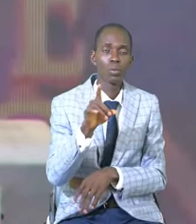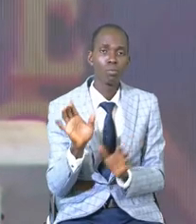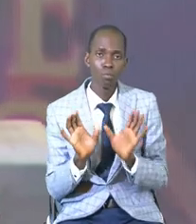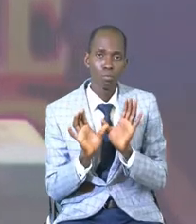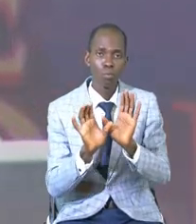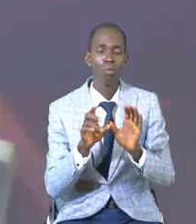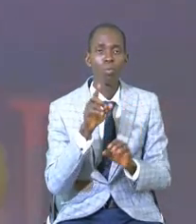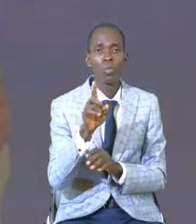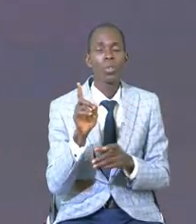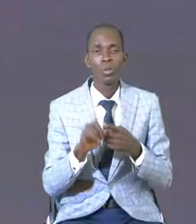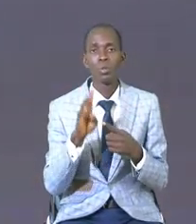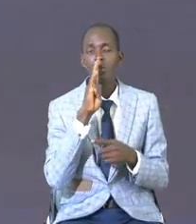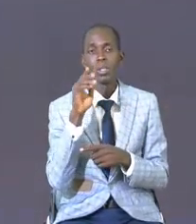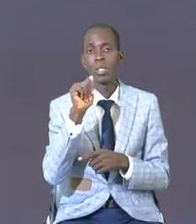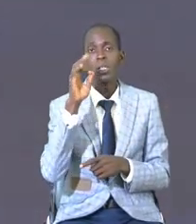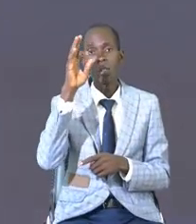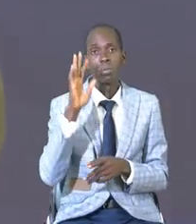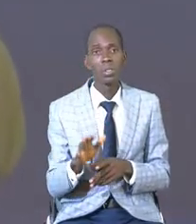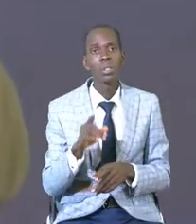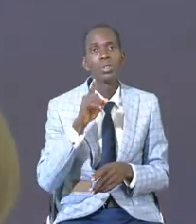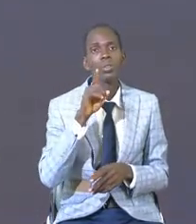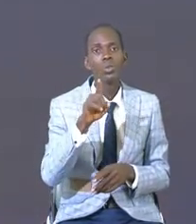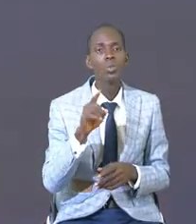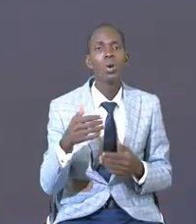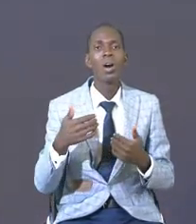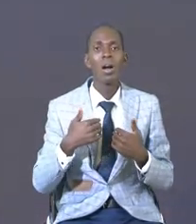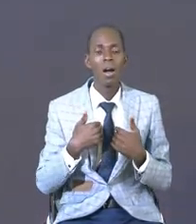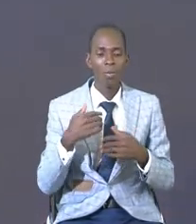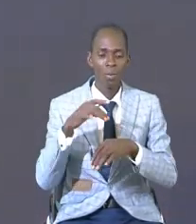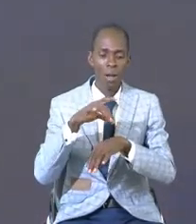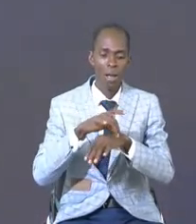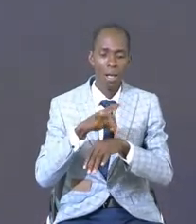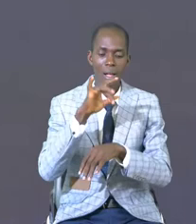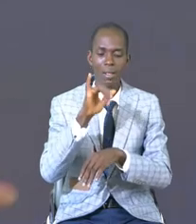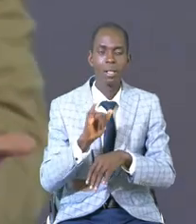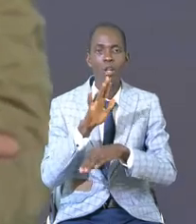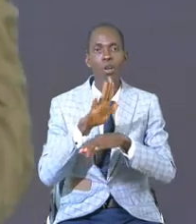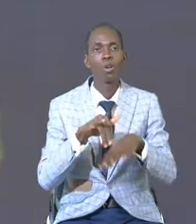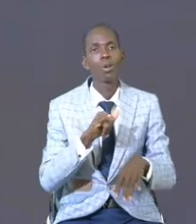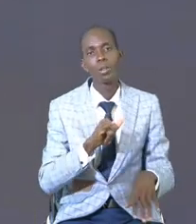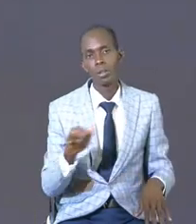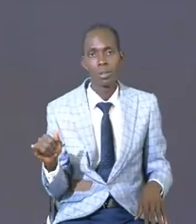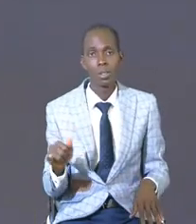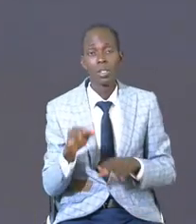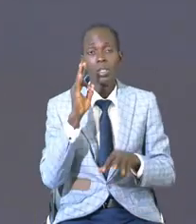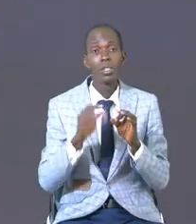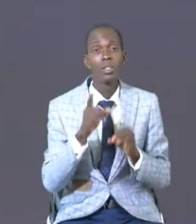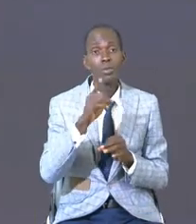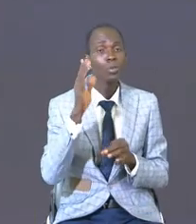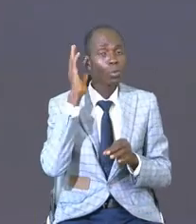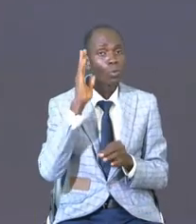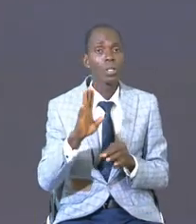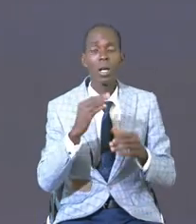a preacher, you have earthly calling. Earthly calling. If you're going to have a real